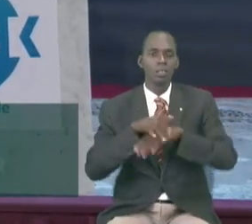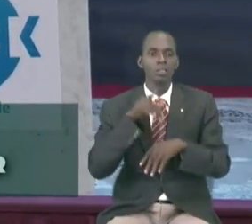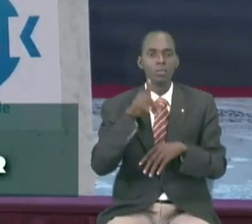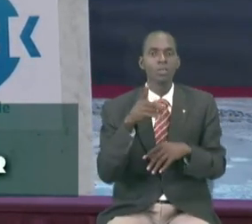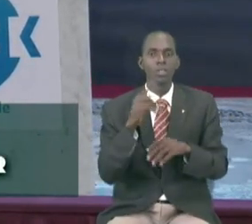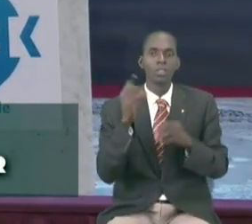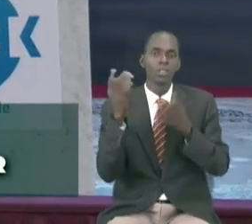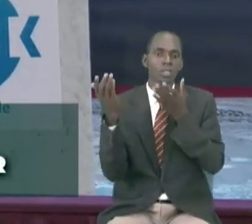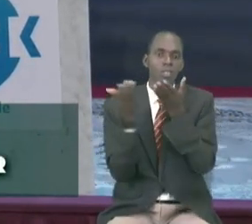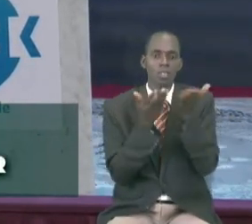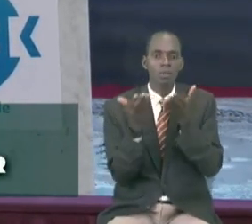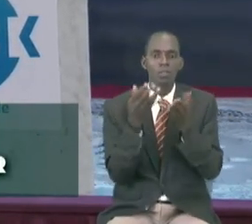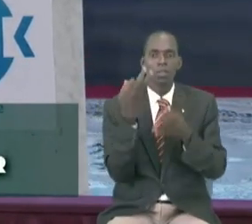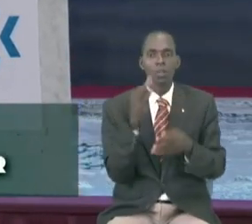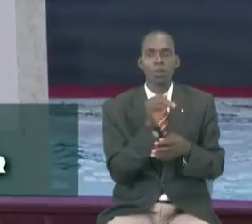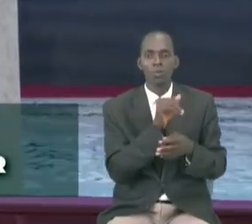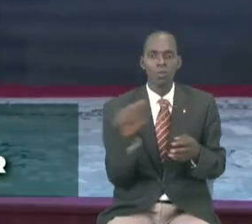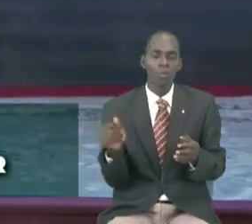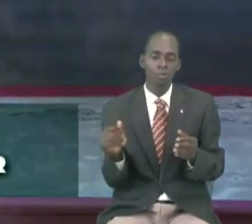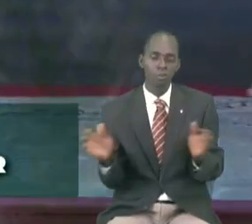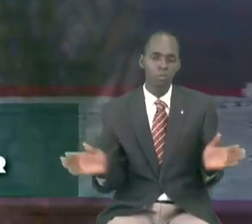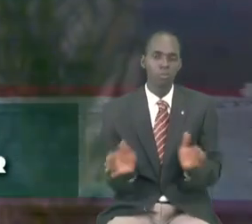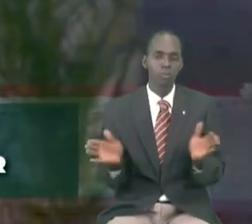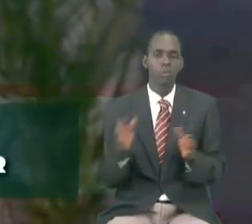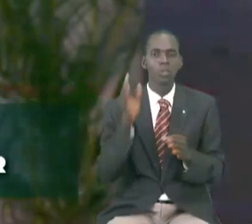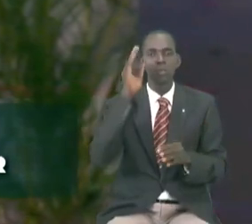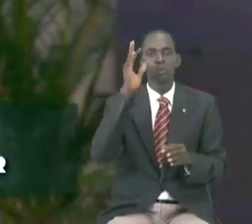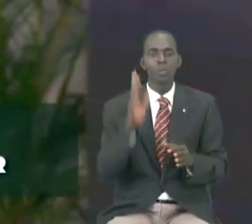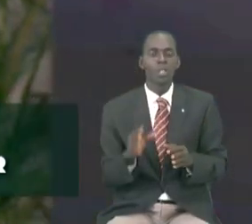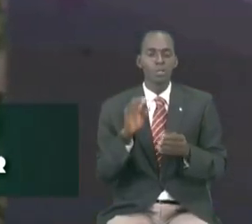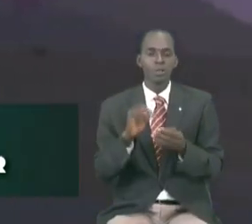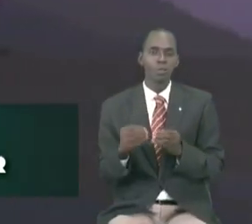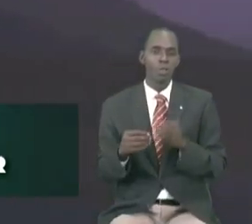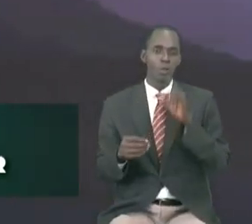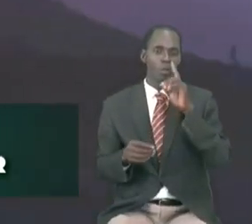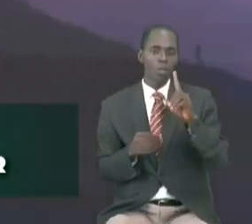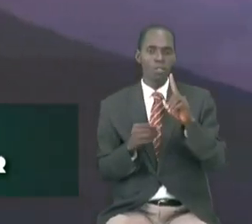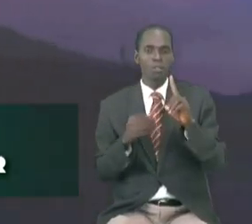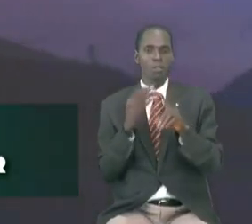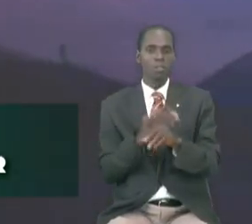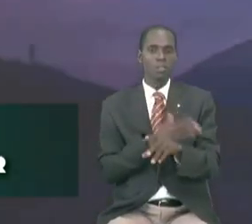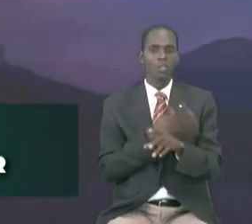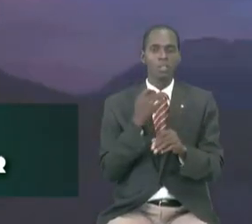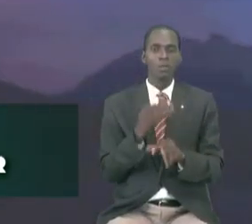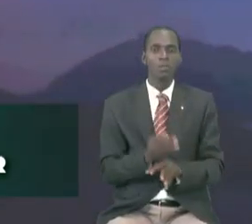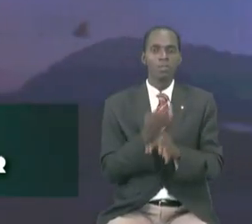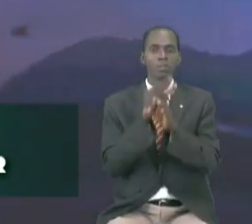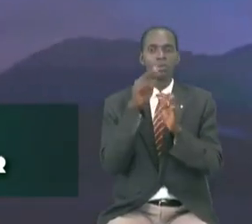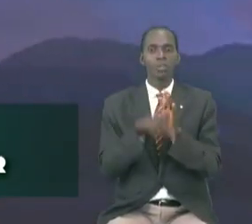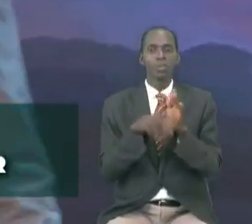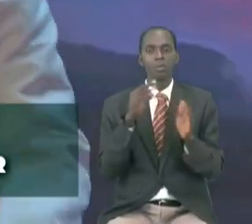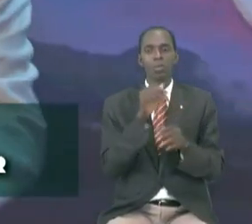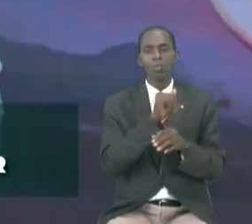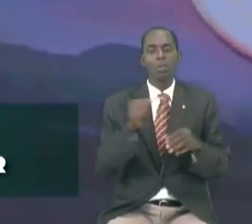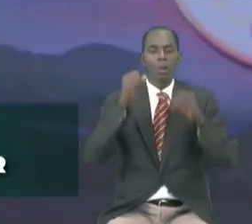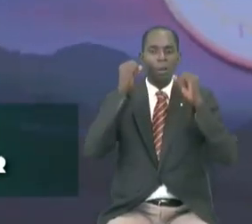faithfulness of a powerful pedestrian preacher. He was a pedestrian preacher. He had to move here and go there and go